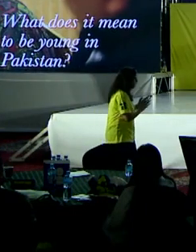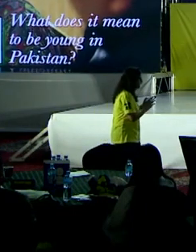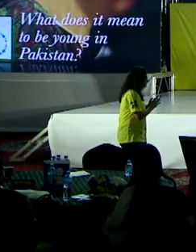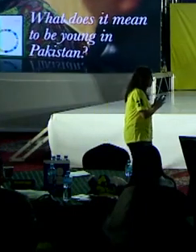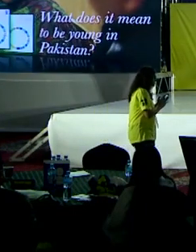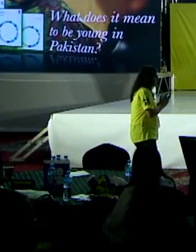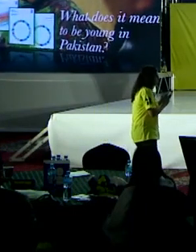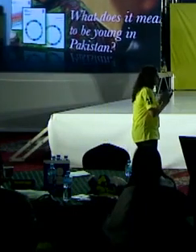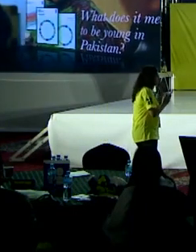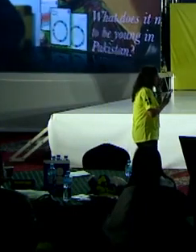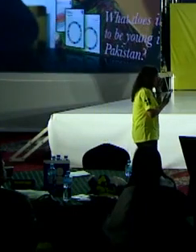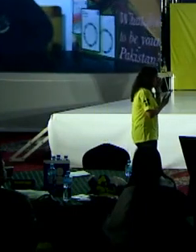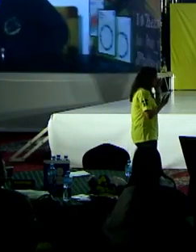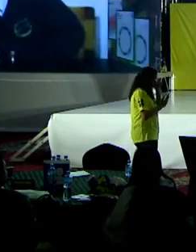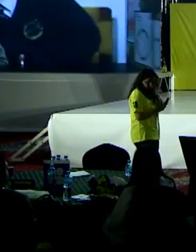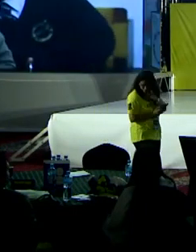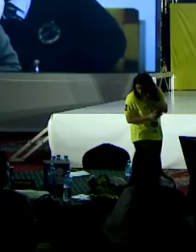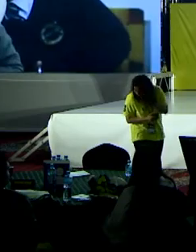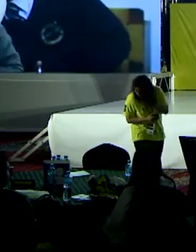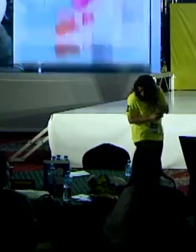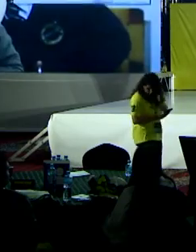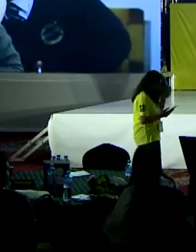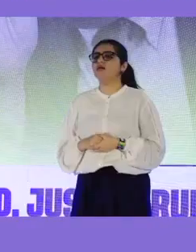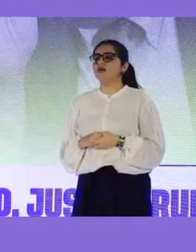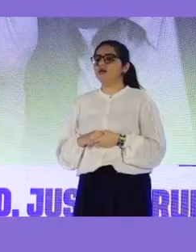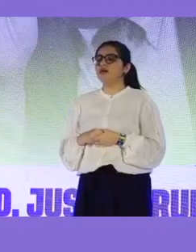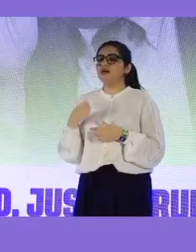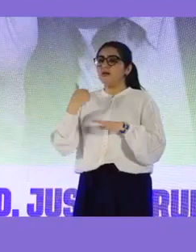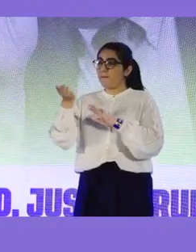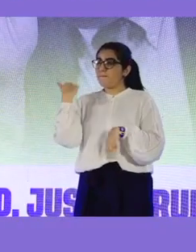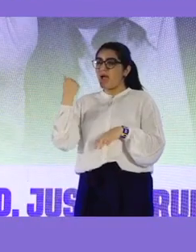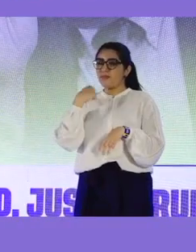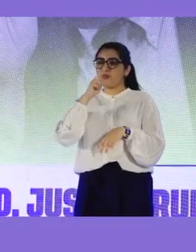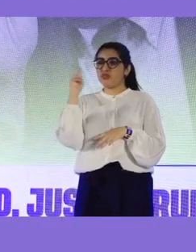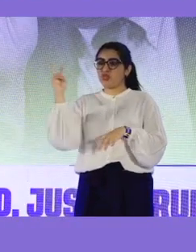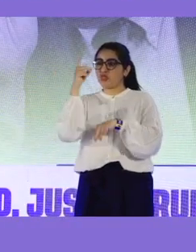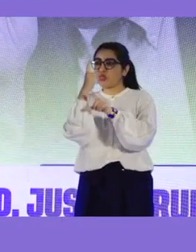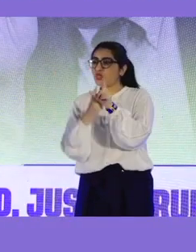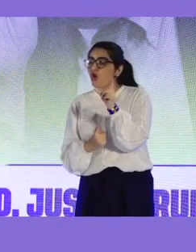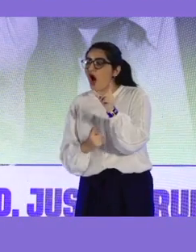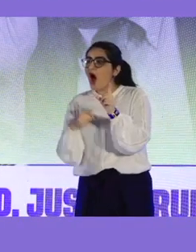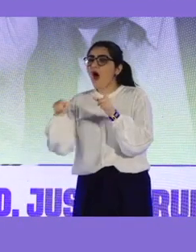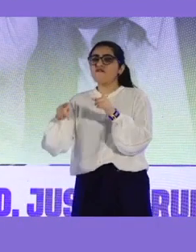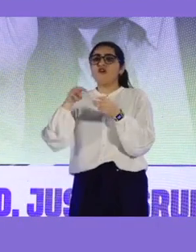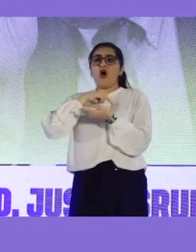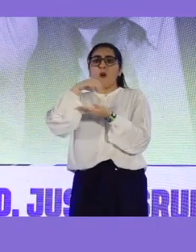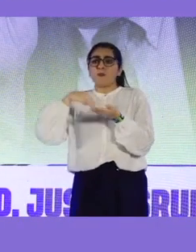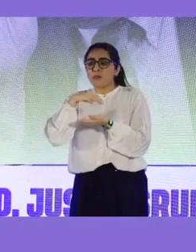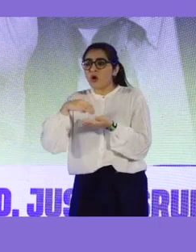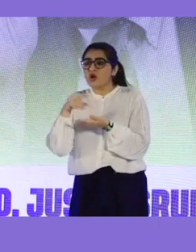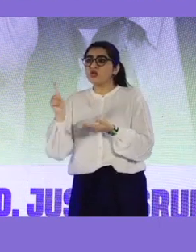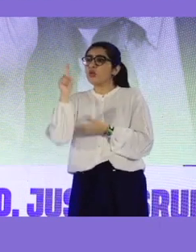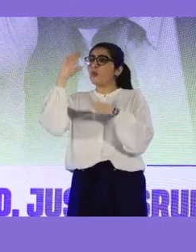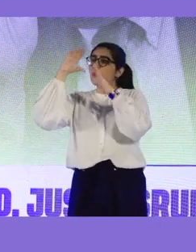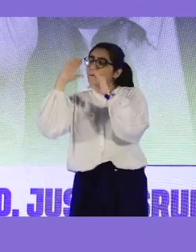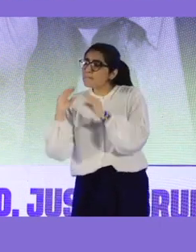suggest just a few things we found about that. We spent, as I said, about these 2 years going around the country, talking to a lot of young people.